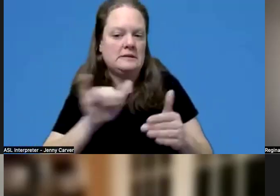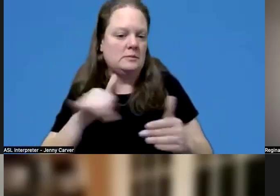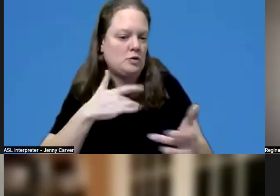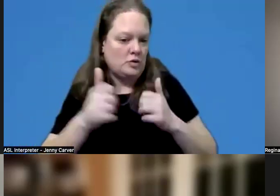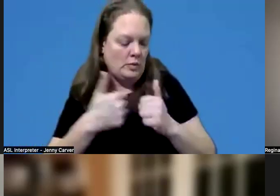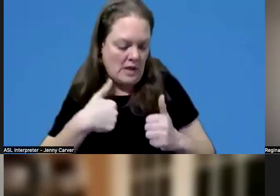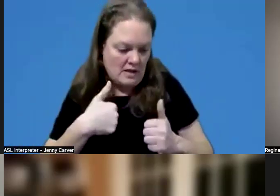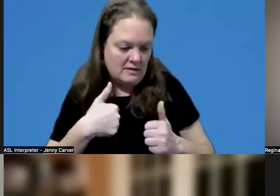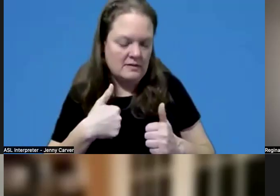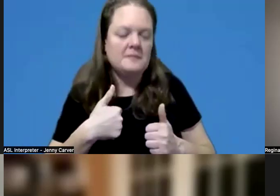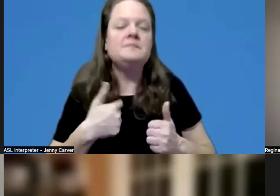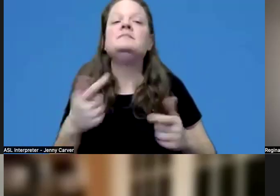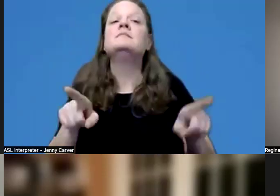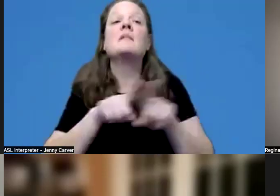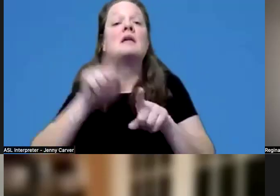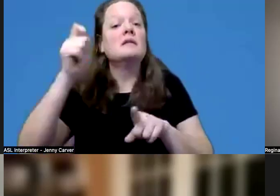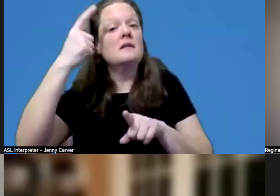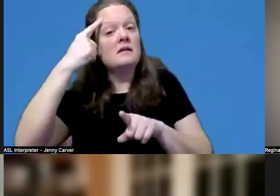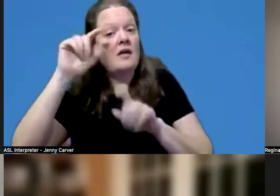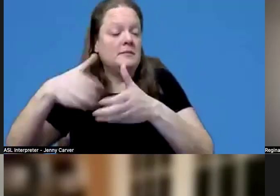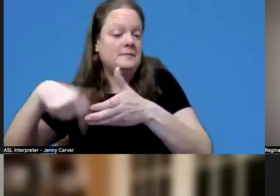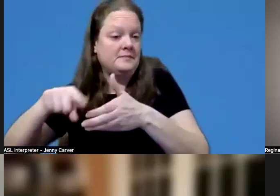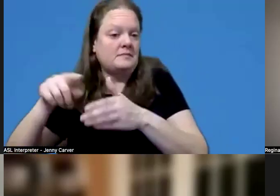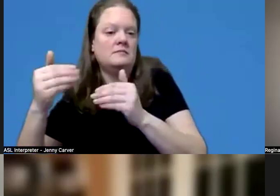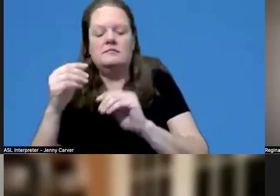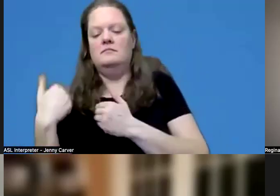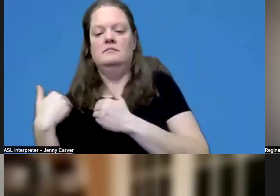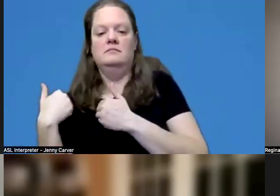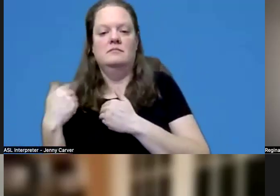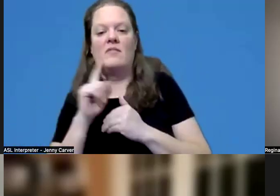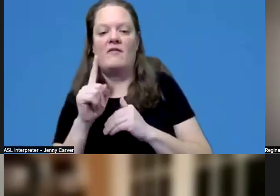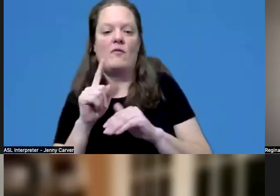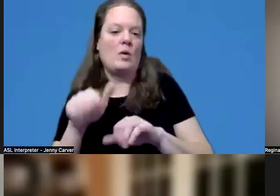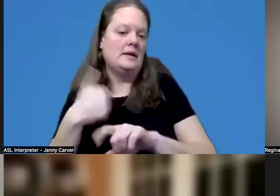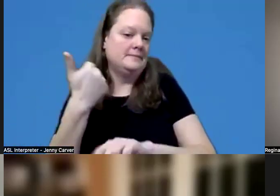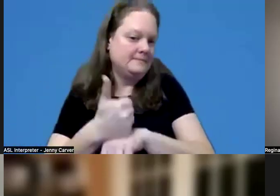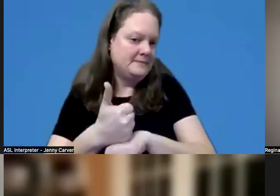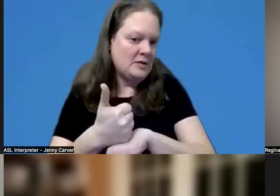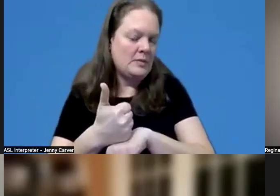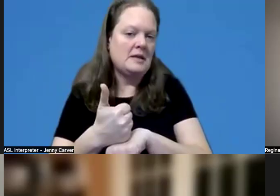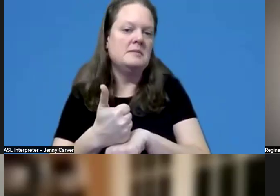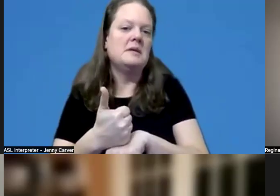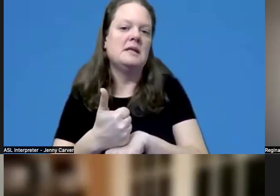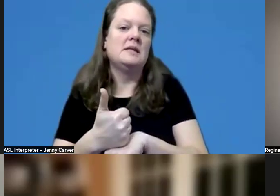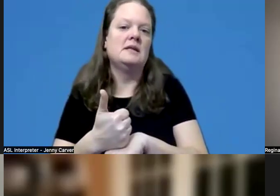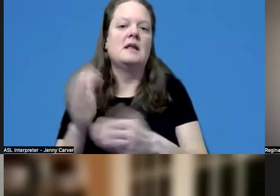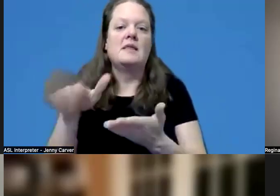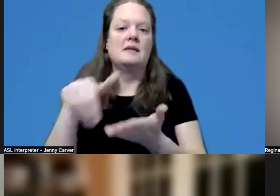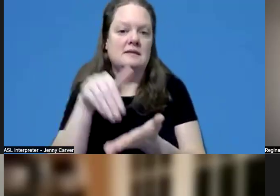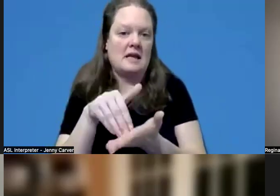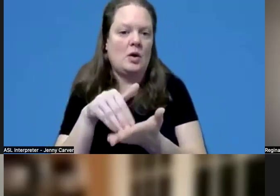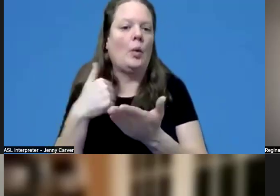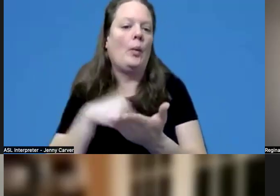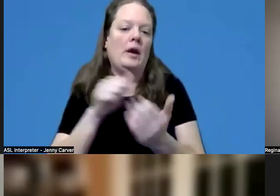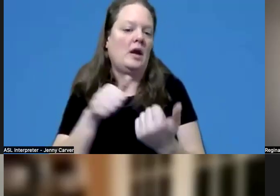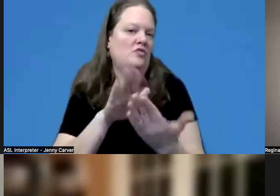we can, as the government agency responsible for implementing the center, can